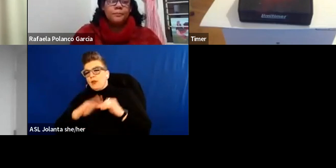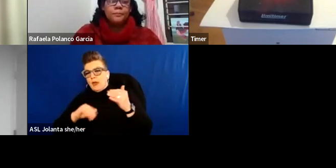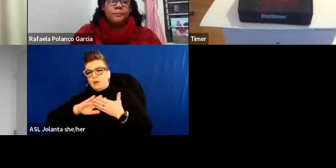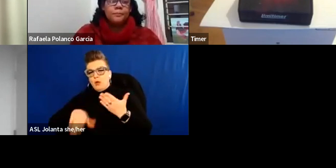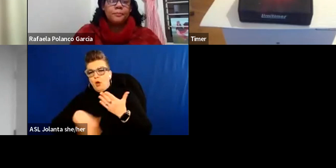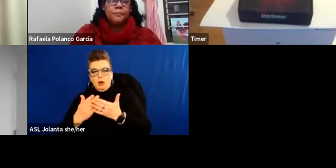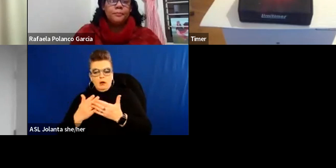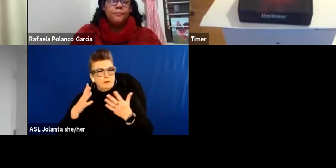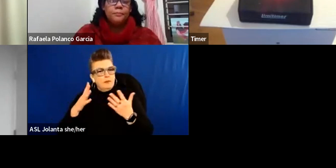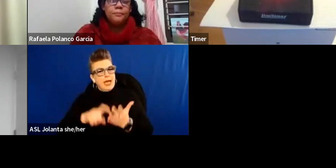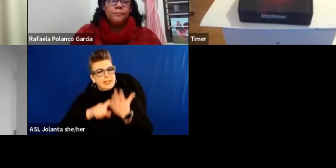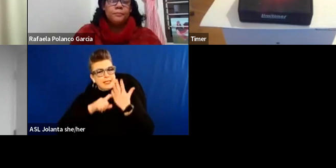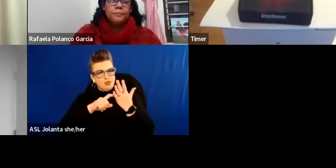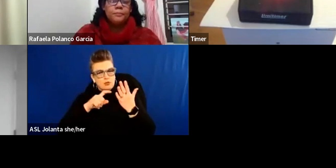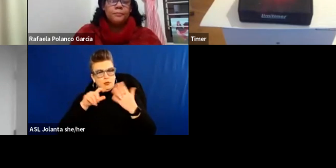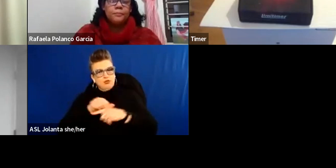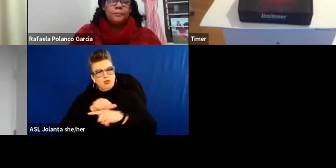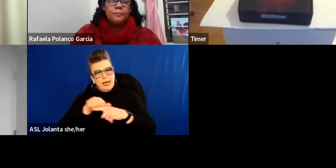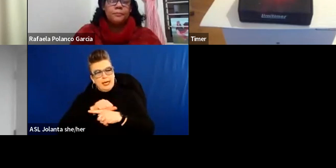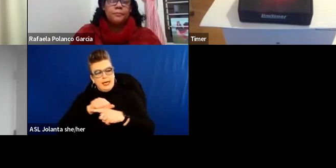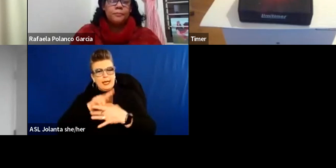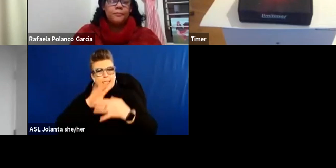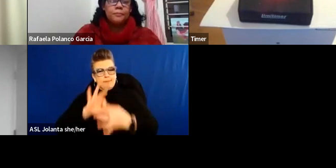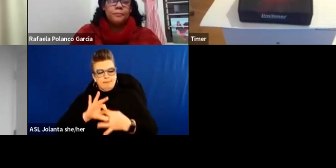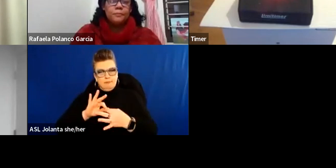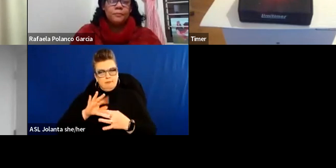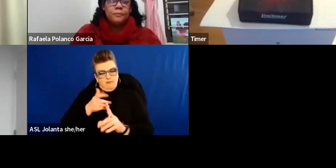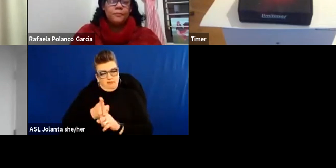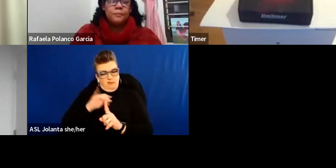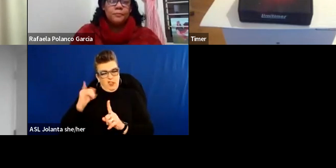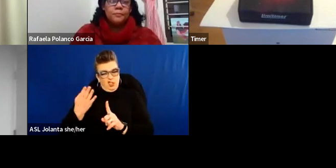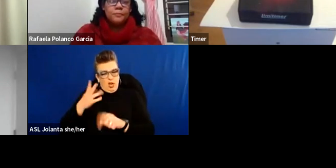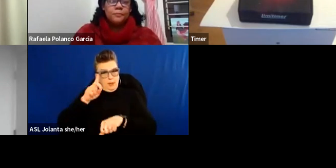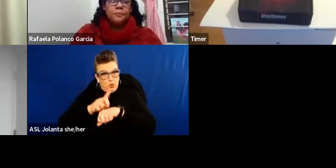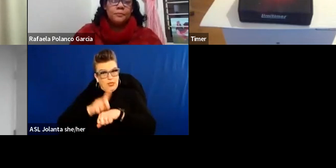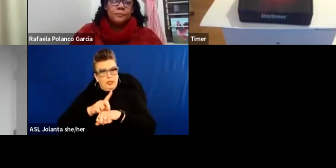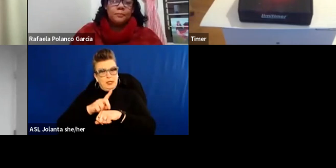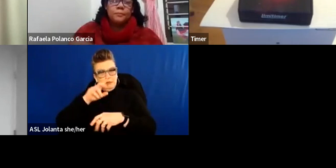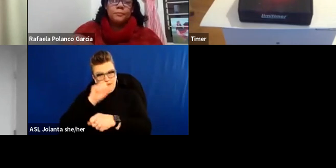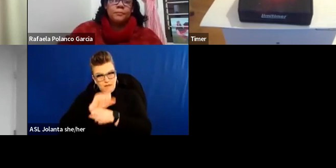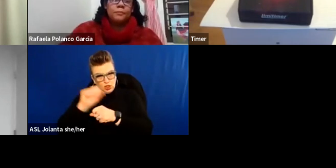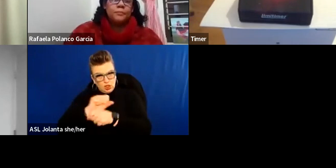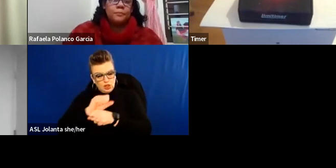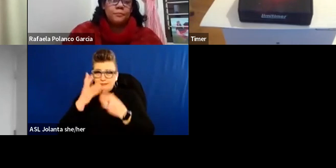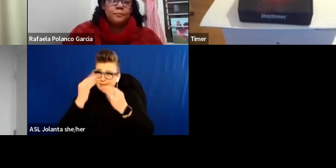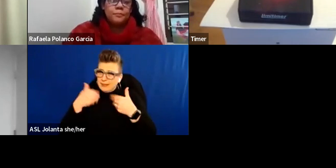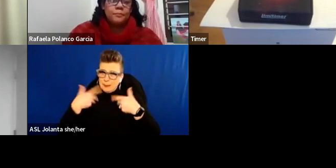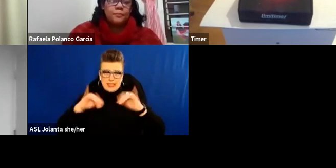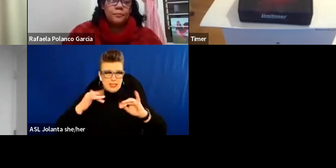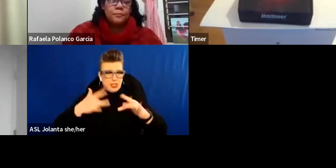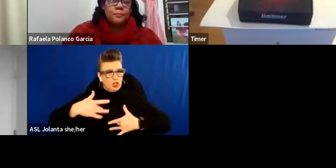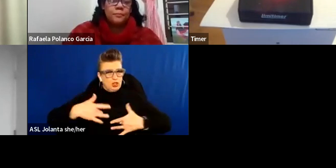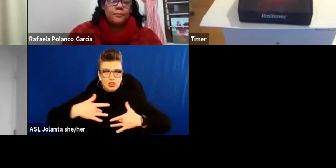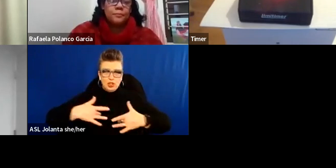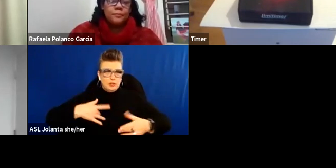essential trainings regarding the the job function the job duty i still have concern regarding